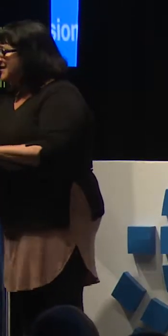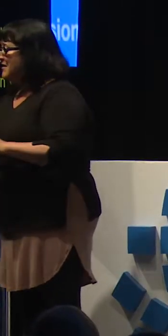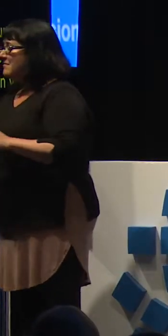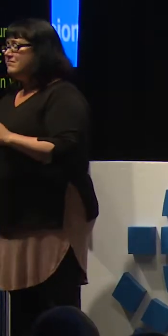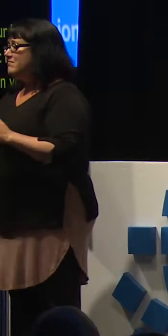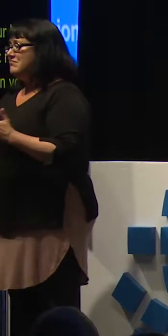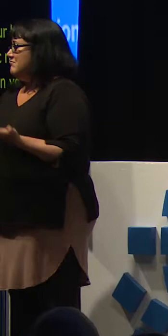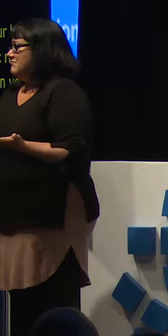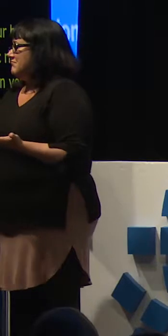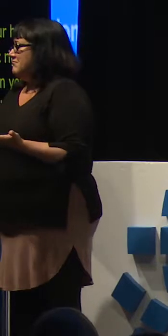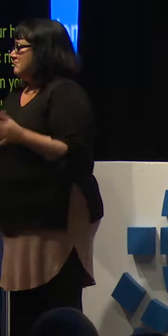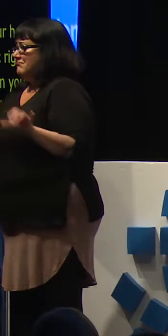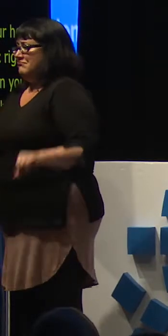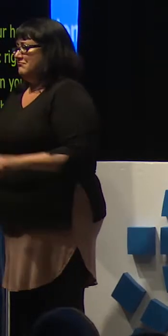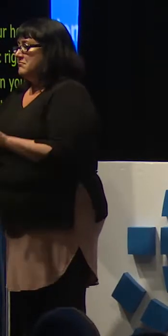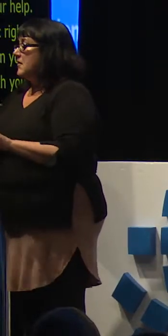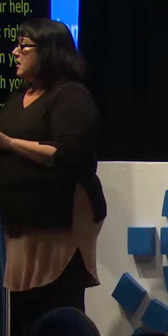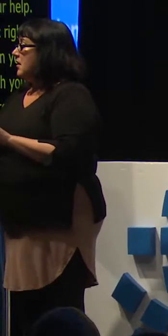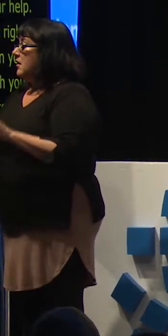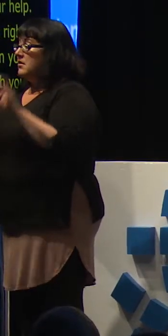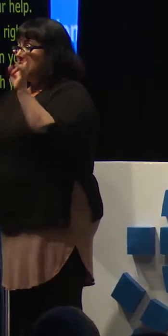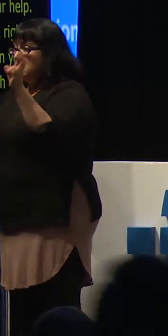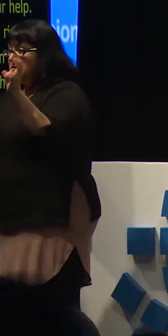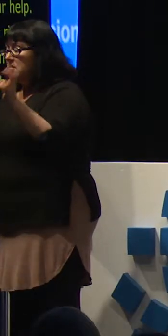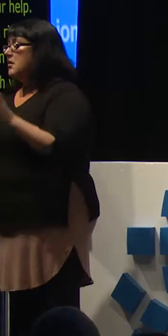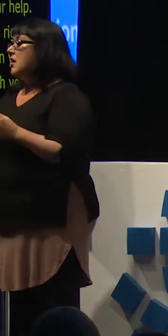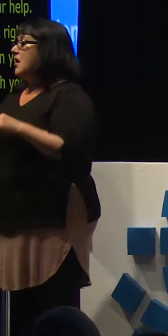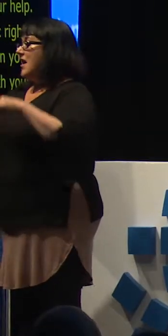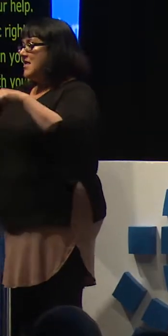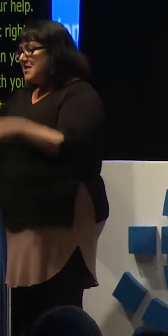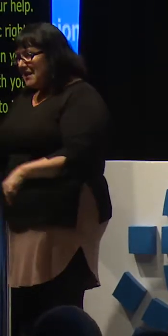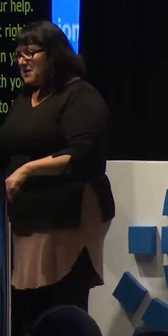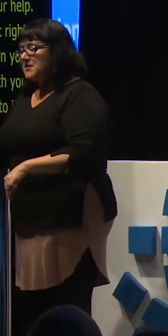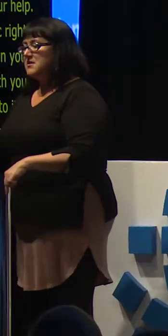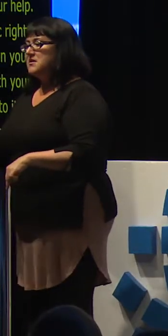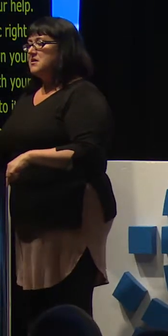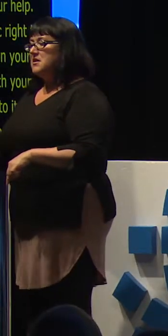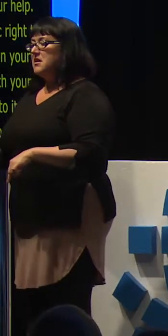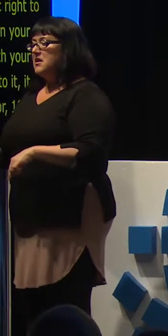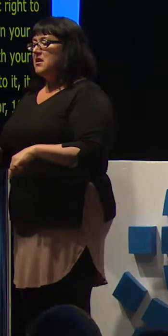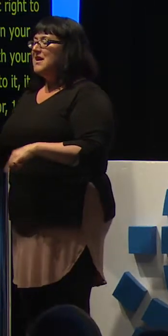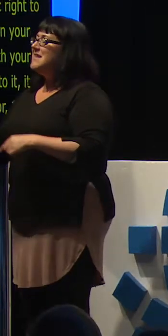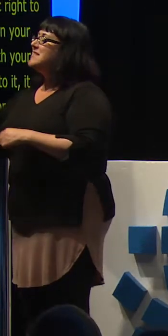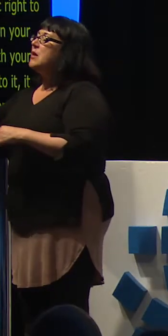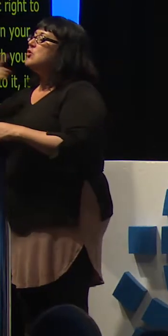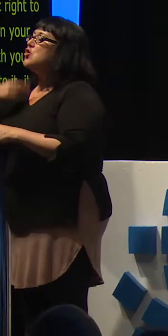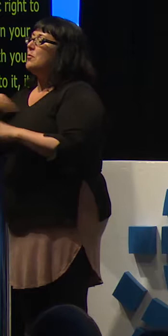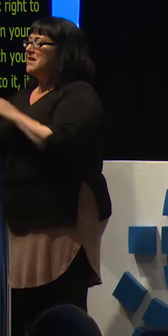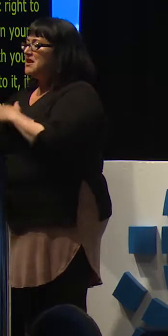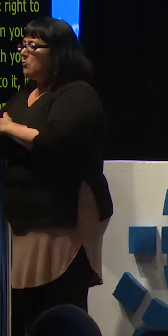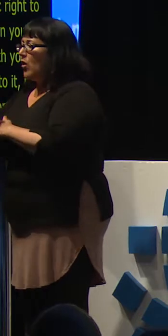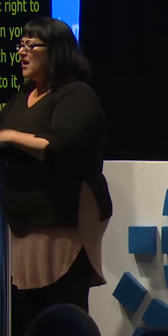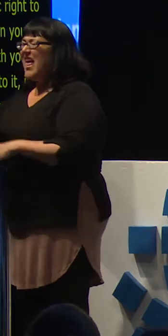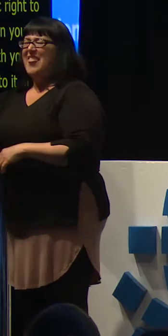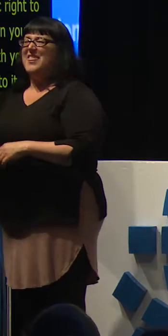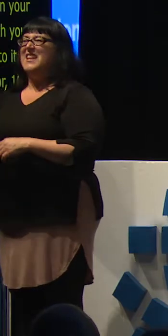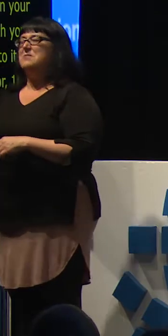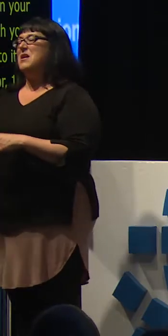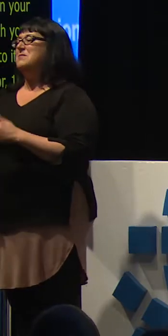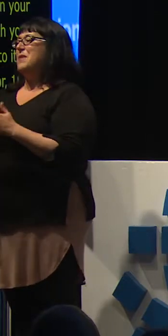what it is. The issue is that this is, you know, somebody said to me this morning, they said, oh, well, this must be the next